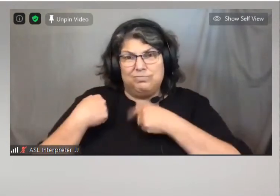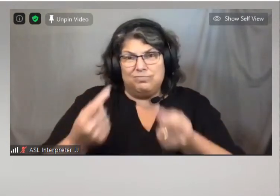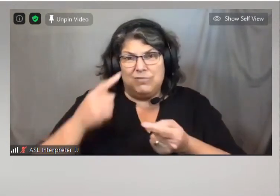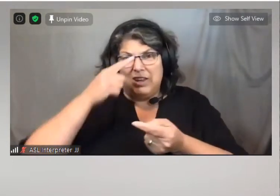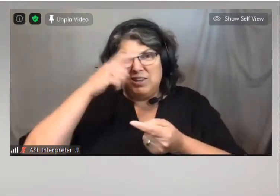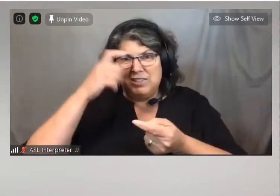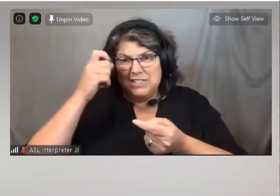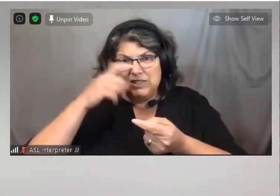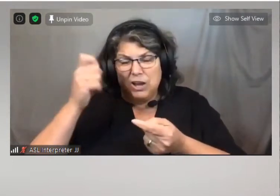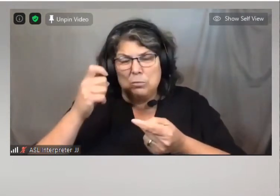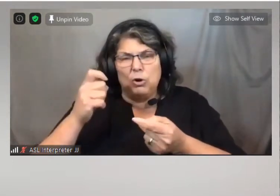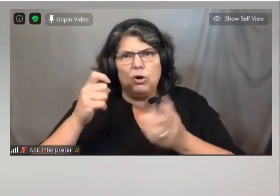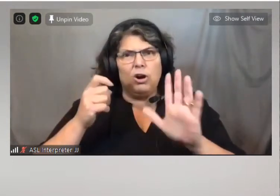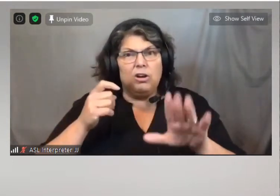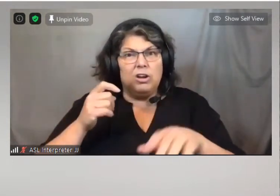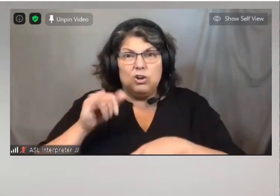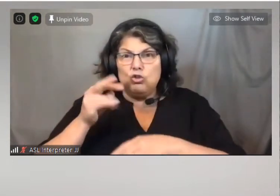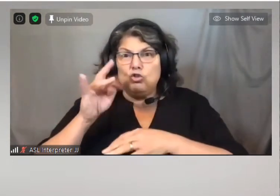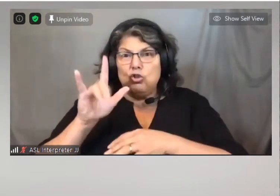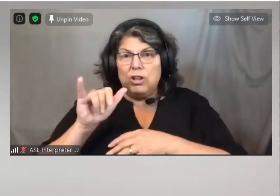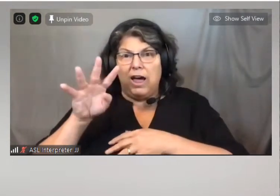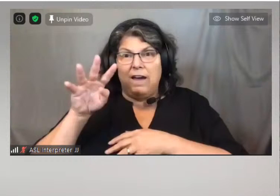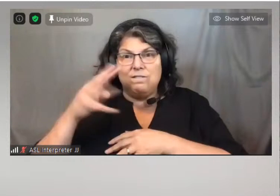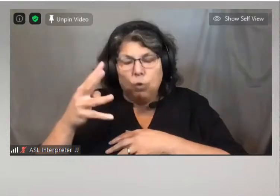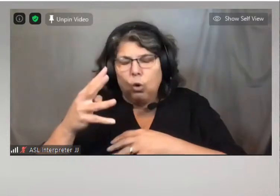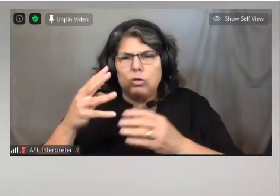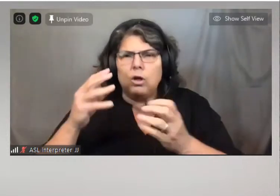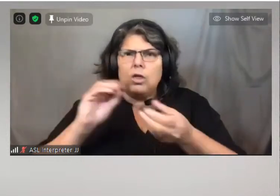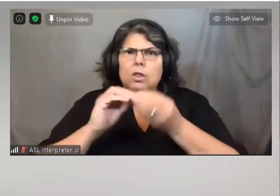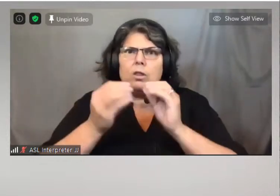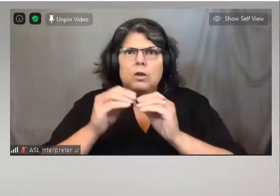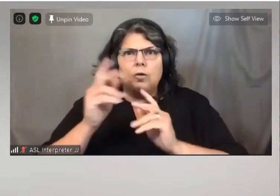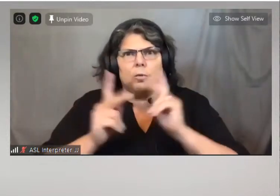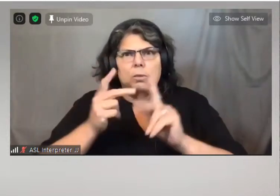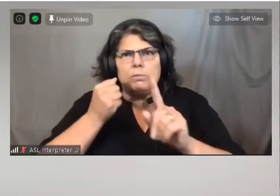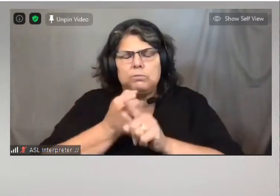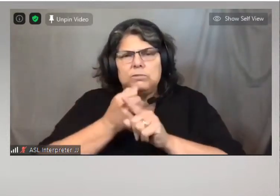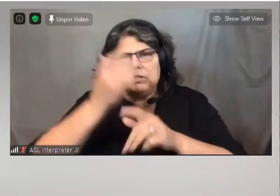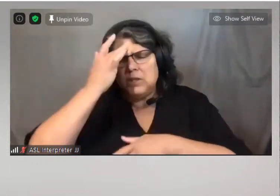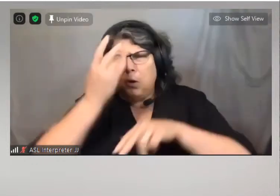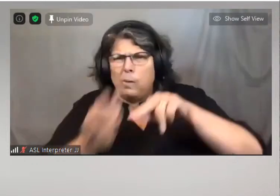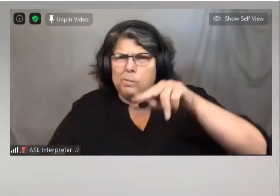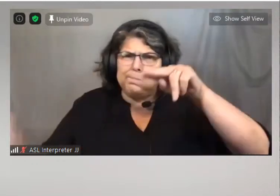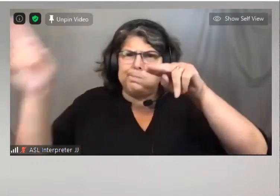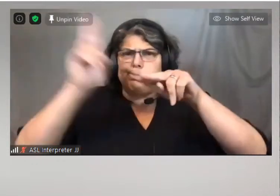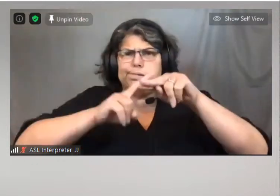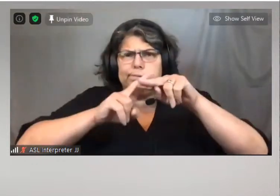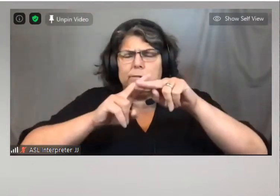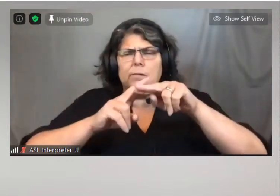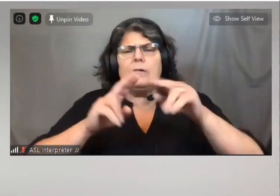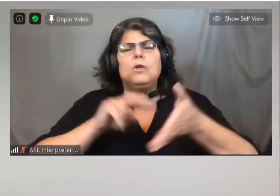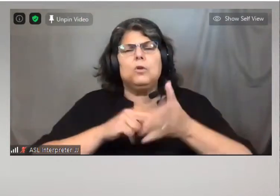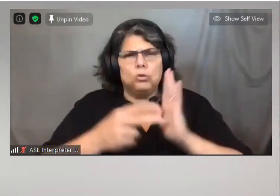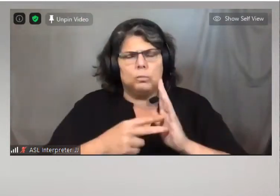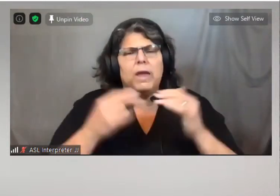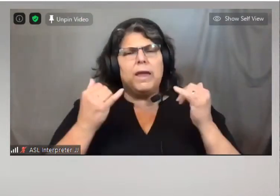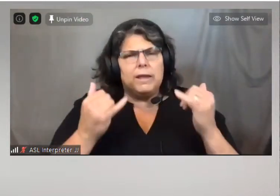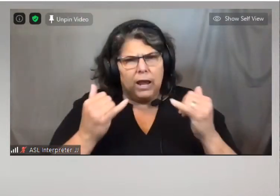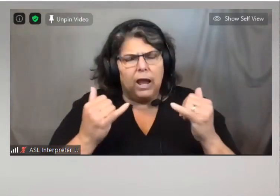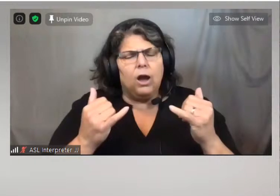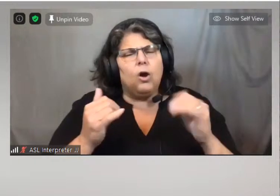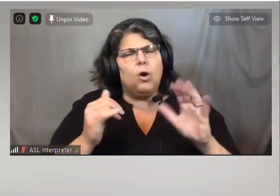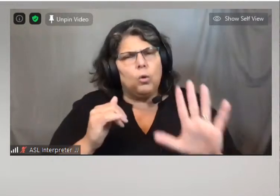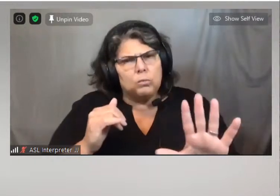4th holiday. The other thing that has happened is we've gone to slightly